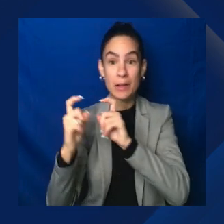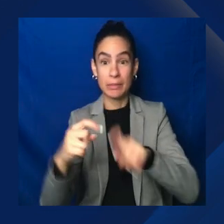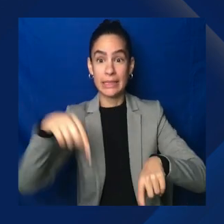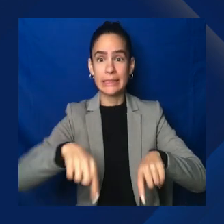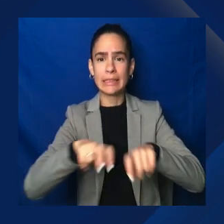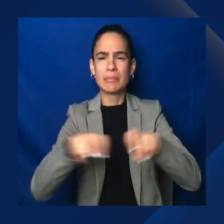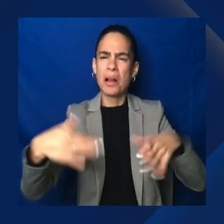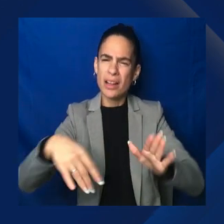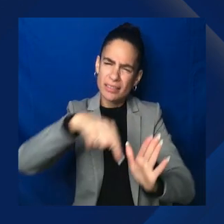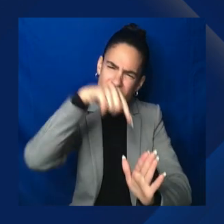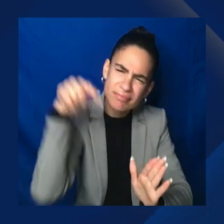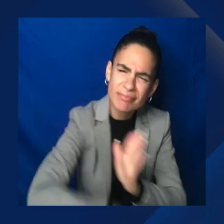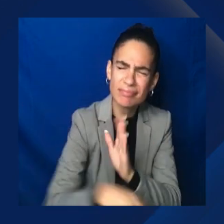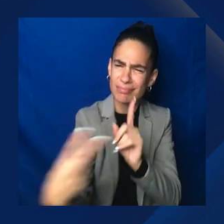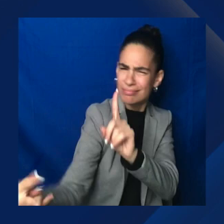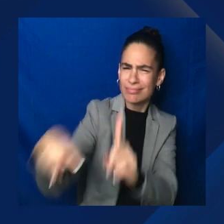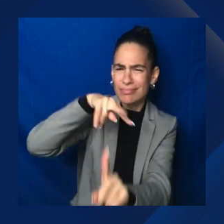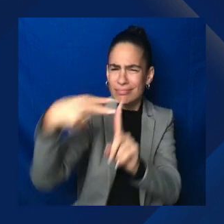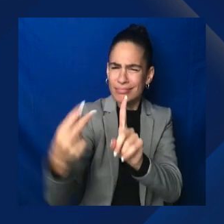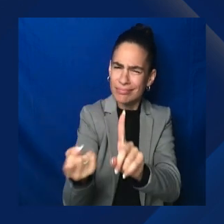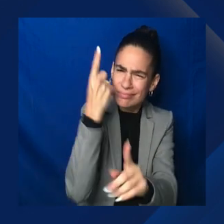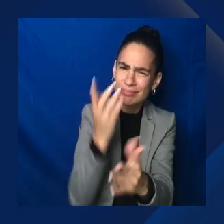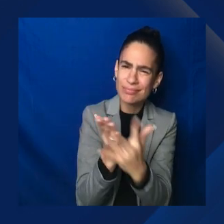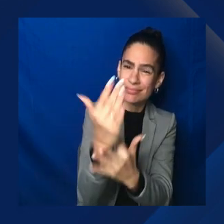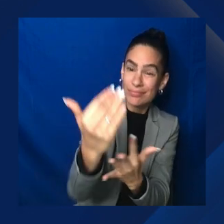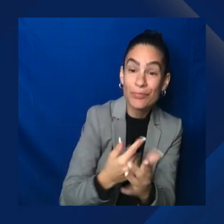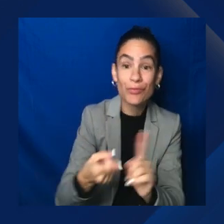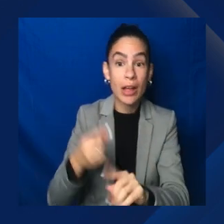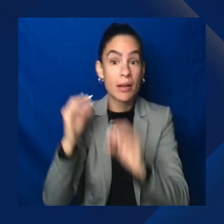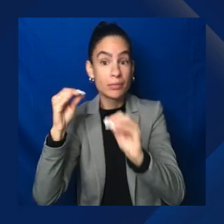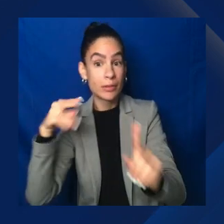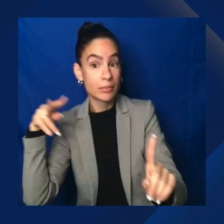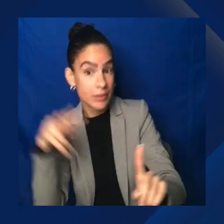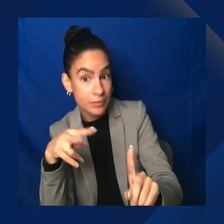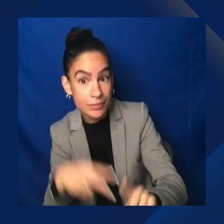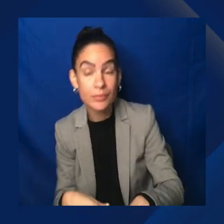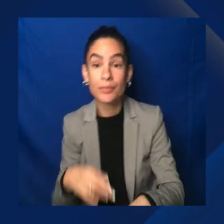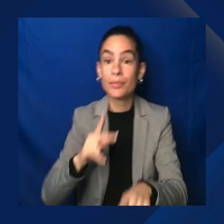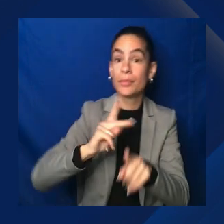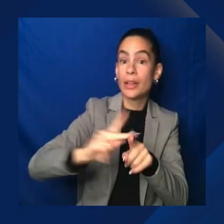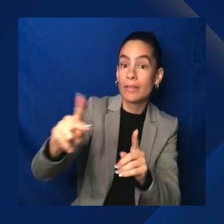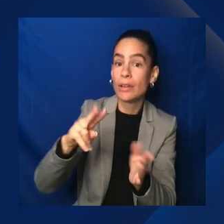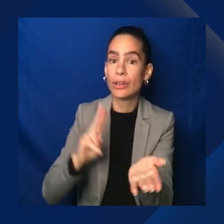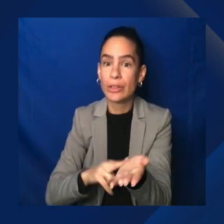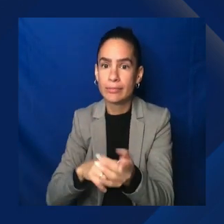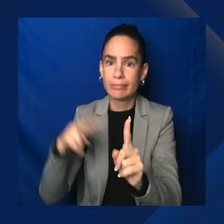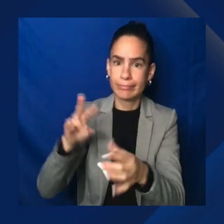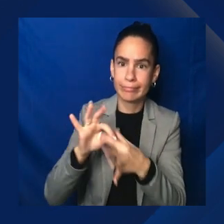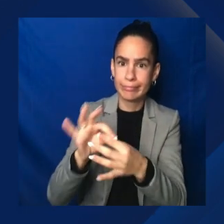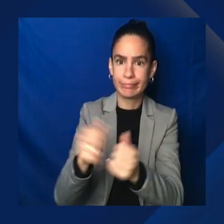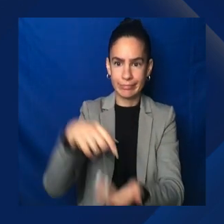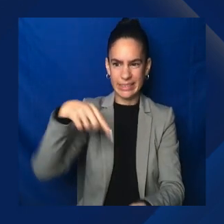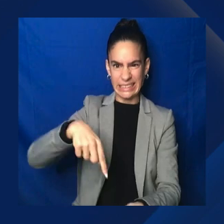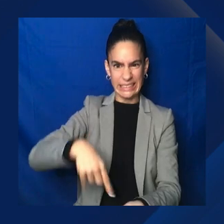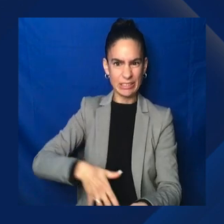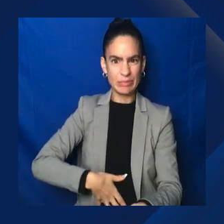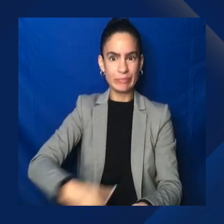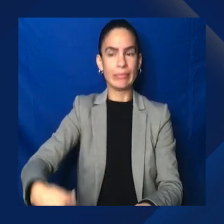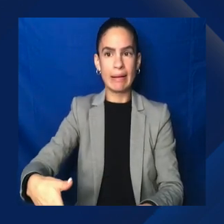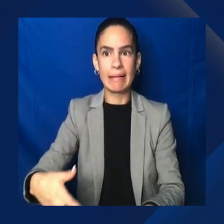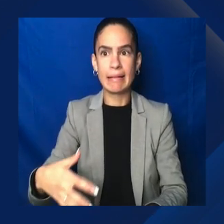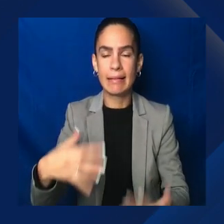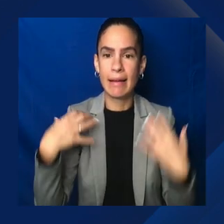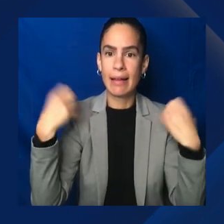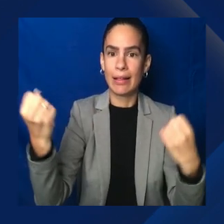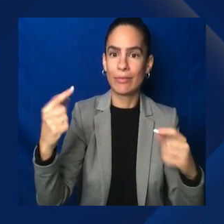educator, professional nurse of the maternal health crisis, and I'm so pleased to have Dr. Newman